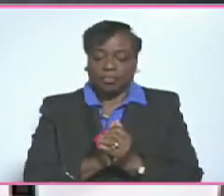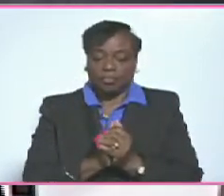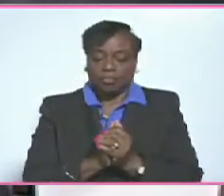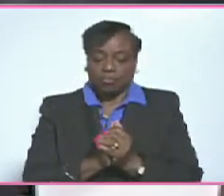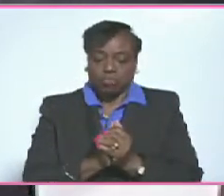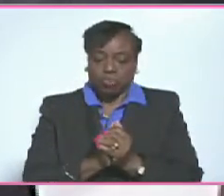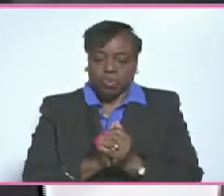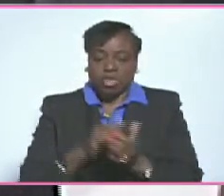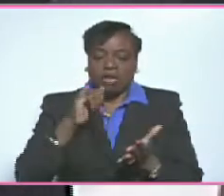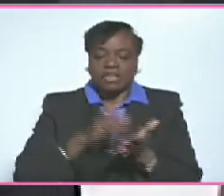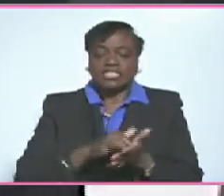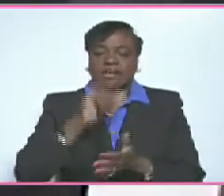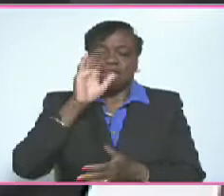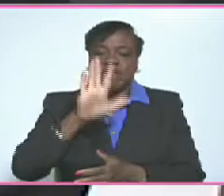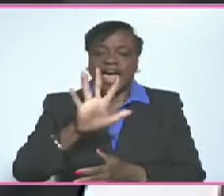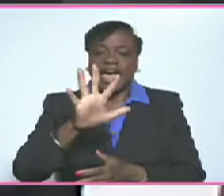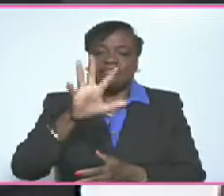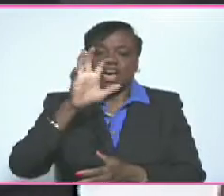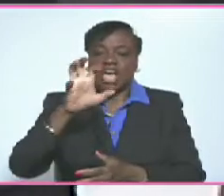That's